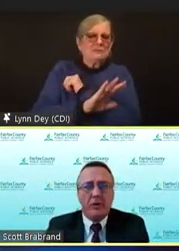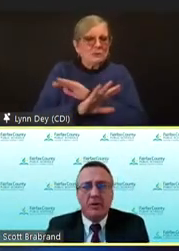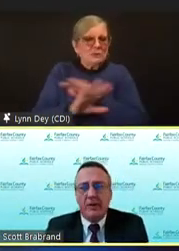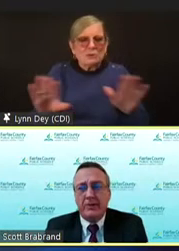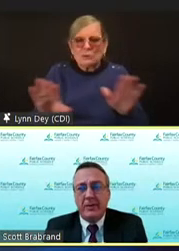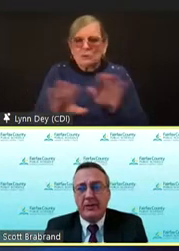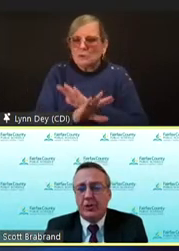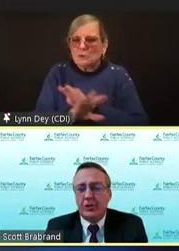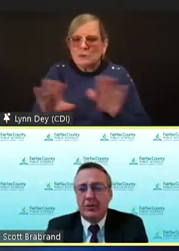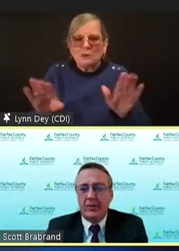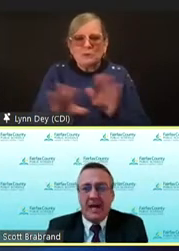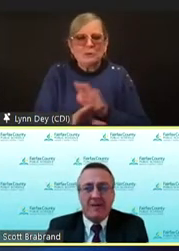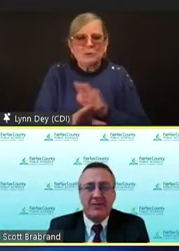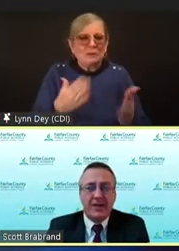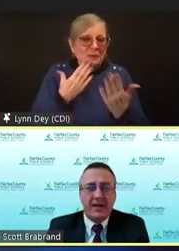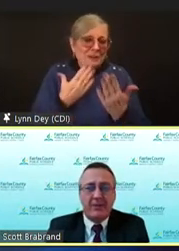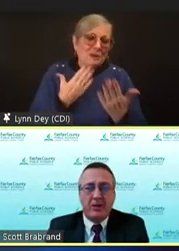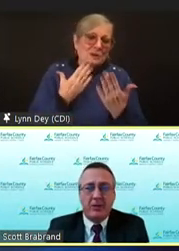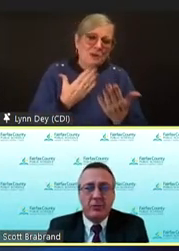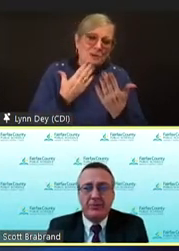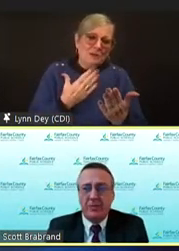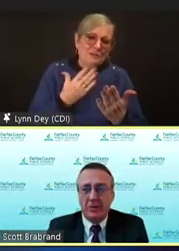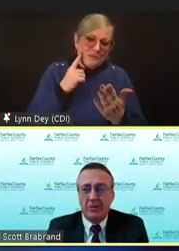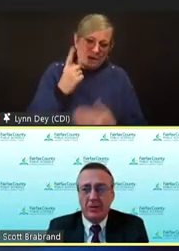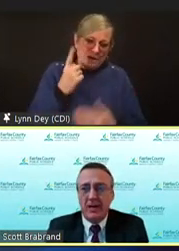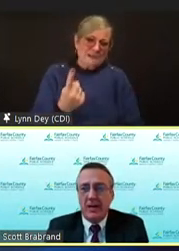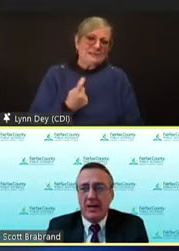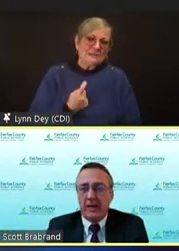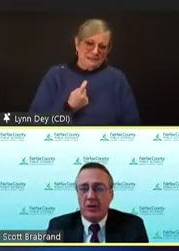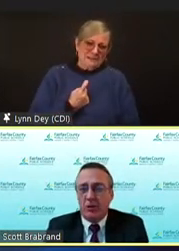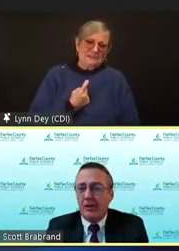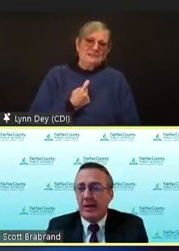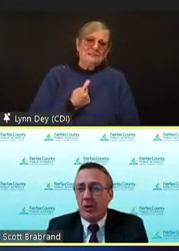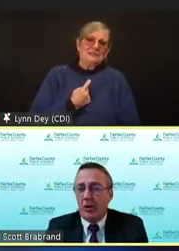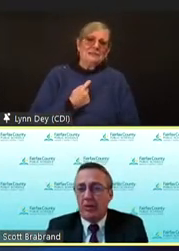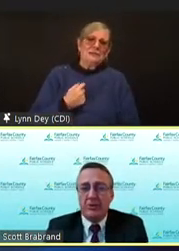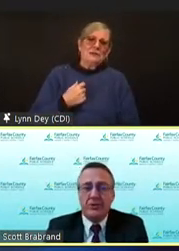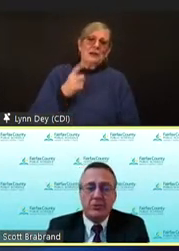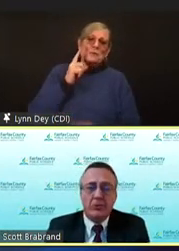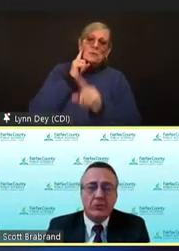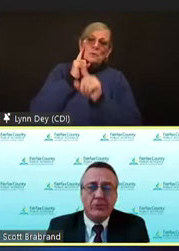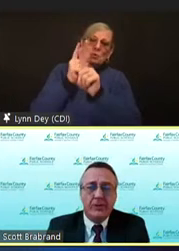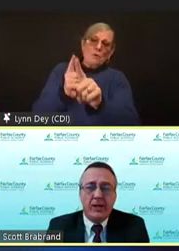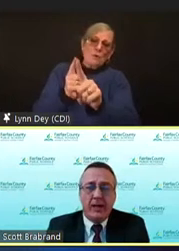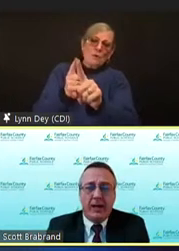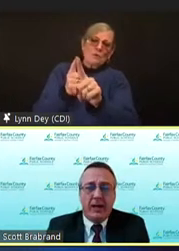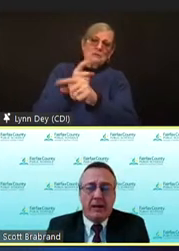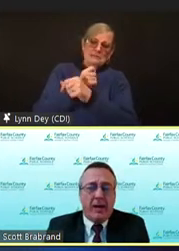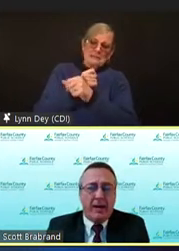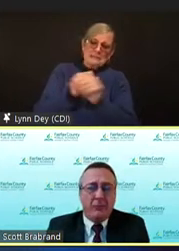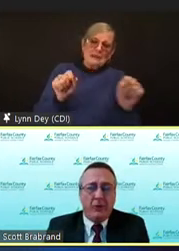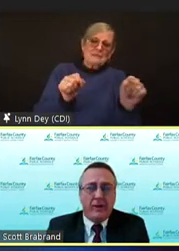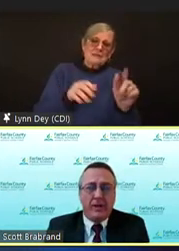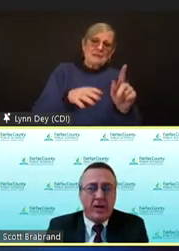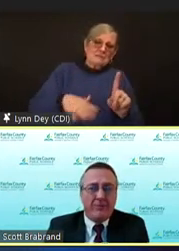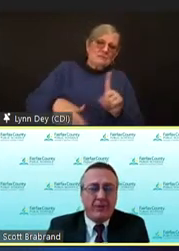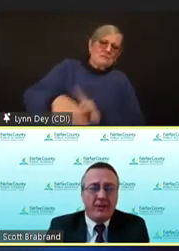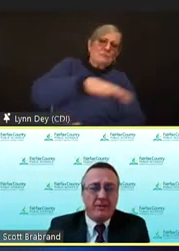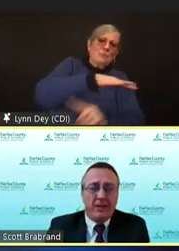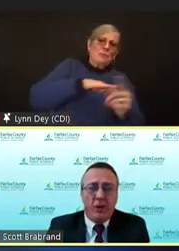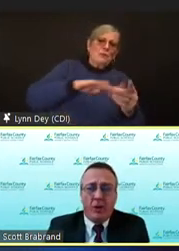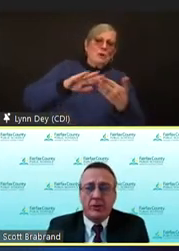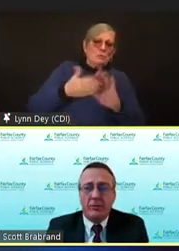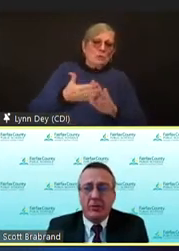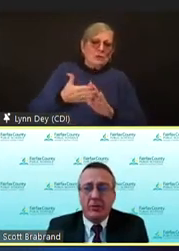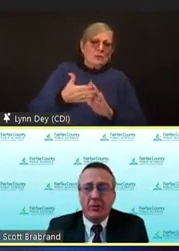all committed to being sure that we have a safe and inclusive community, including at all of our schools. I'm really confident